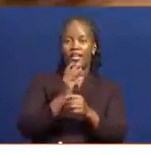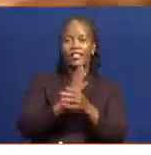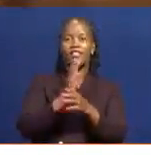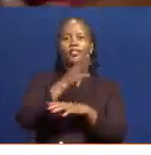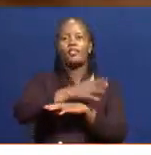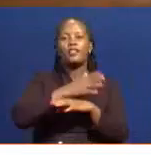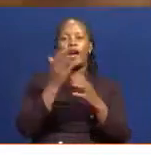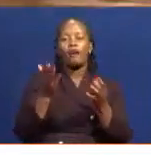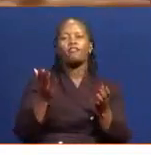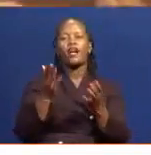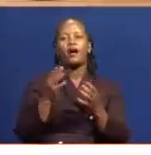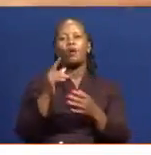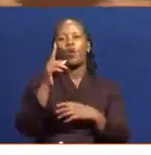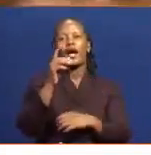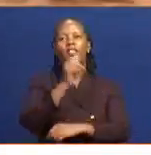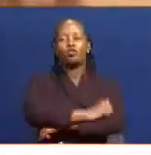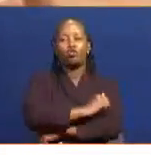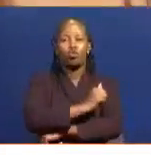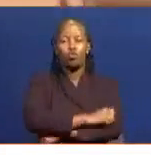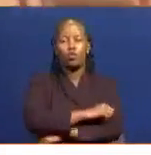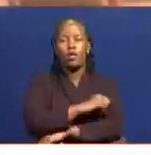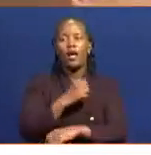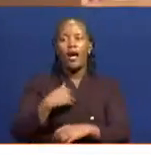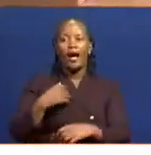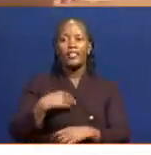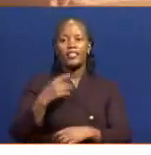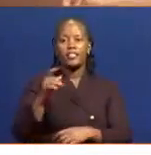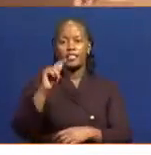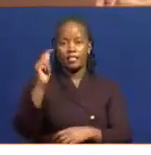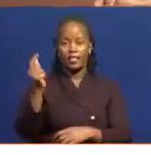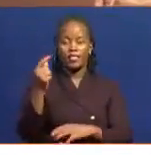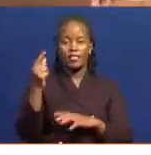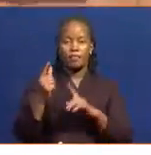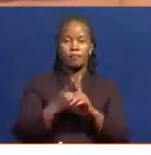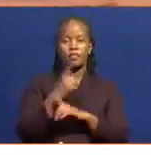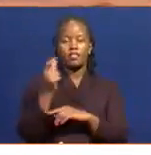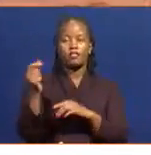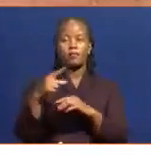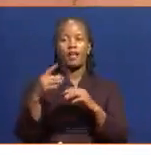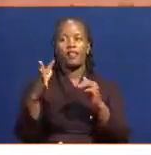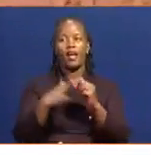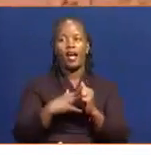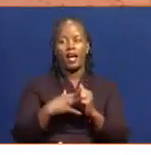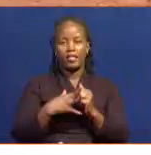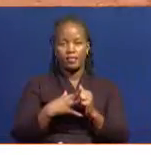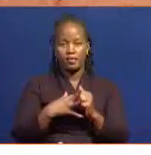MXGP Academy held in Kenya at the beginning of August.